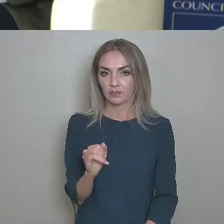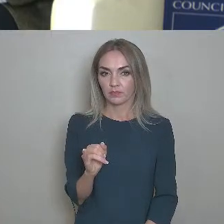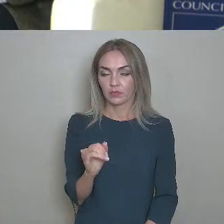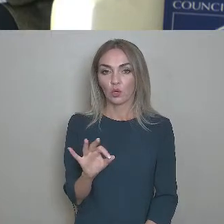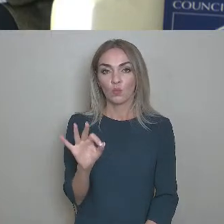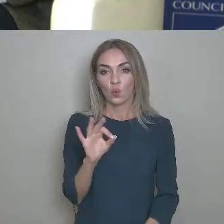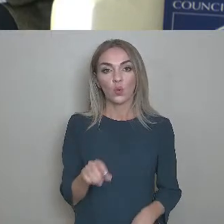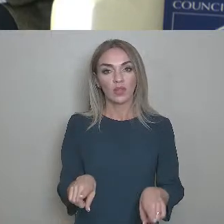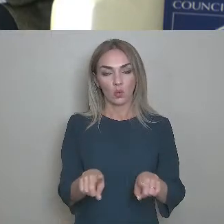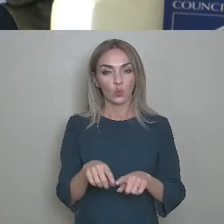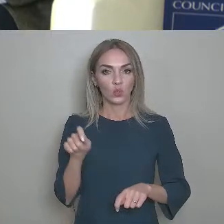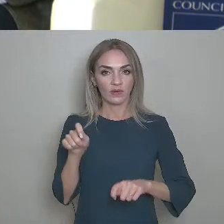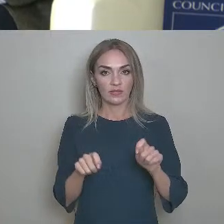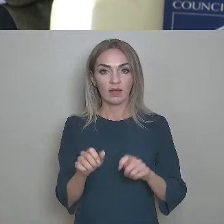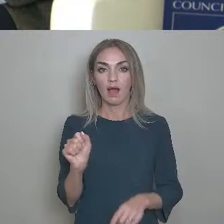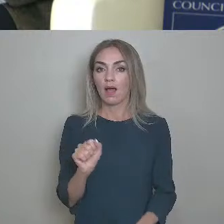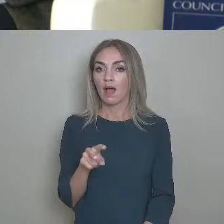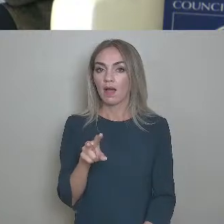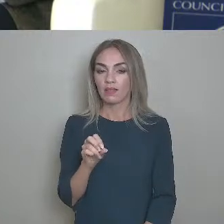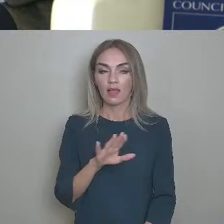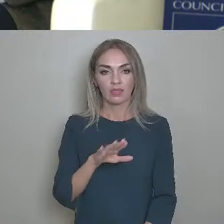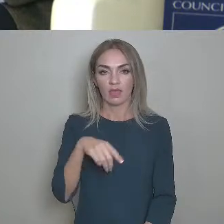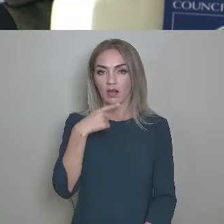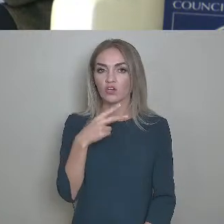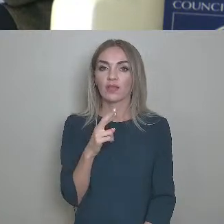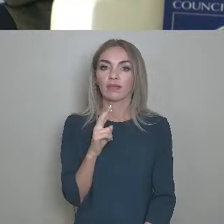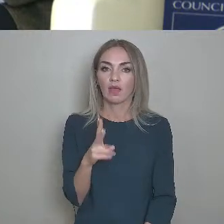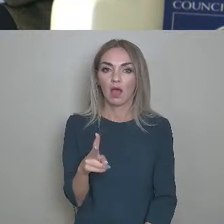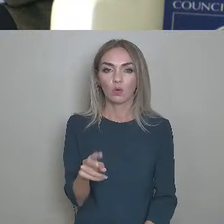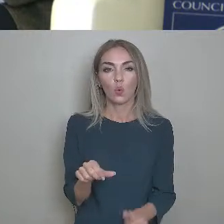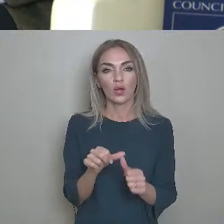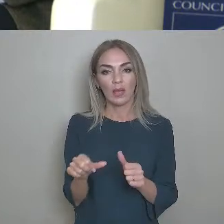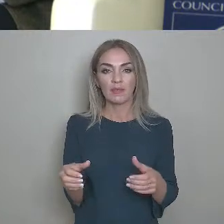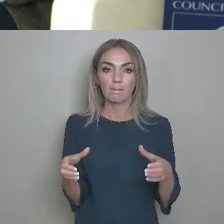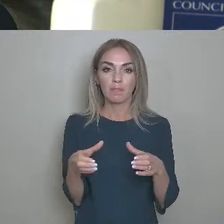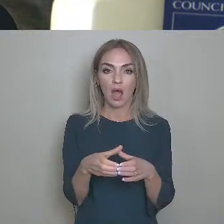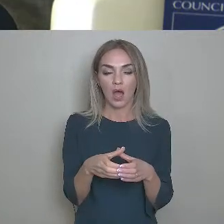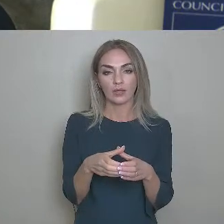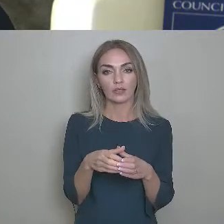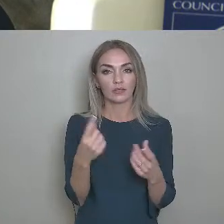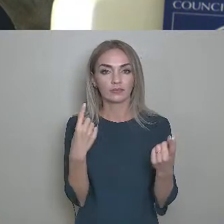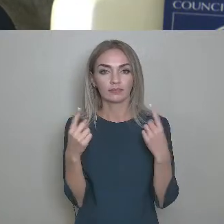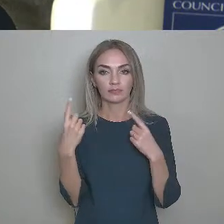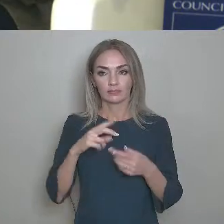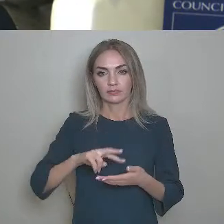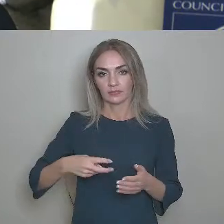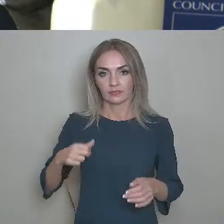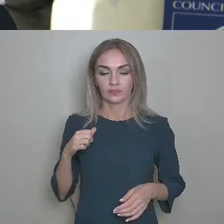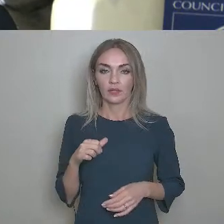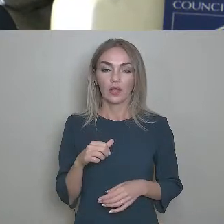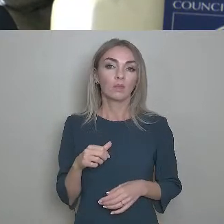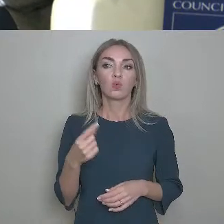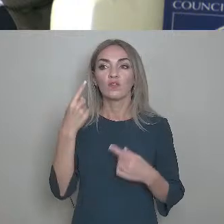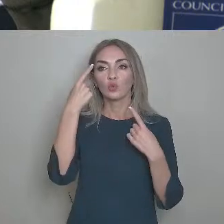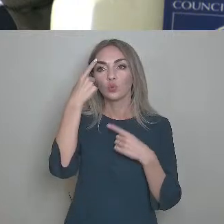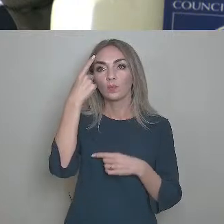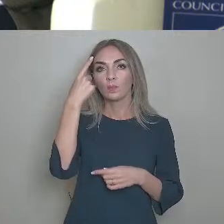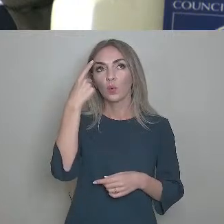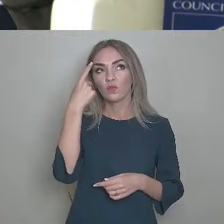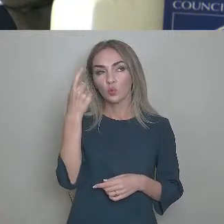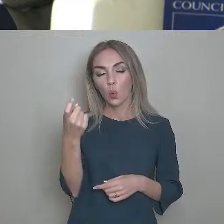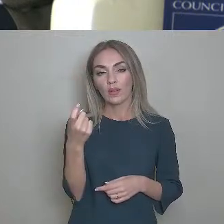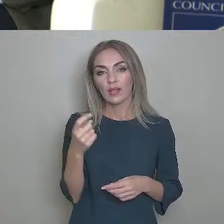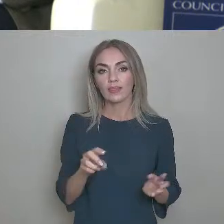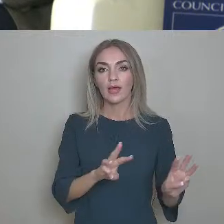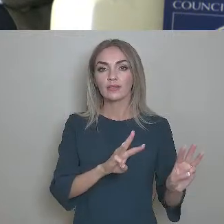mass media to be notified about this Congress, but doesn't provide how to notify them. And some parties just